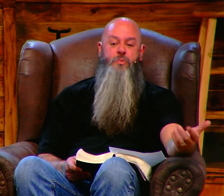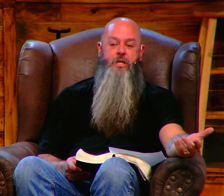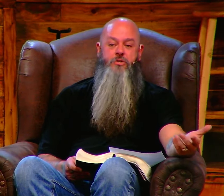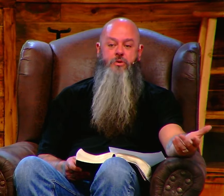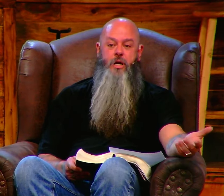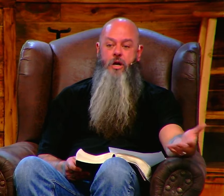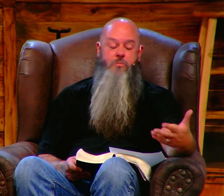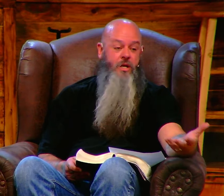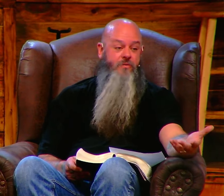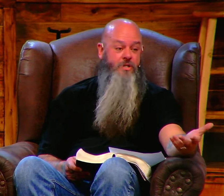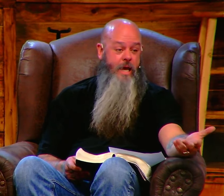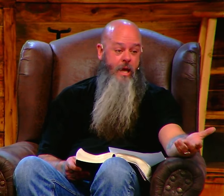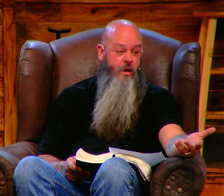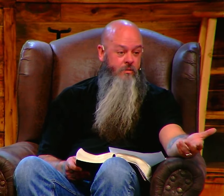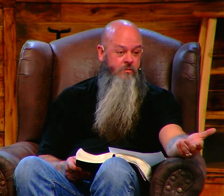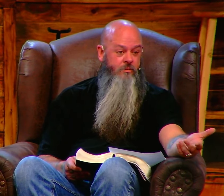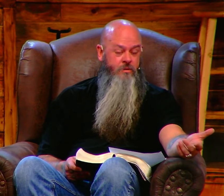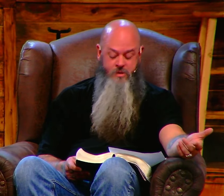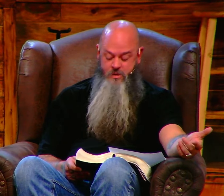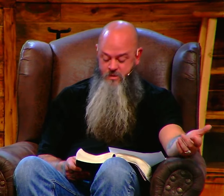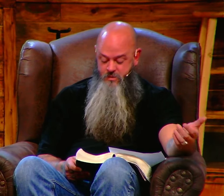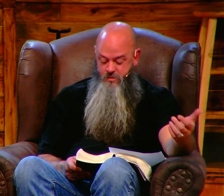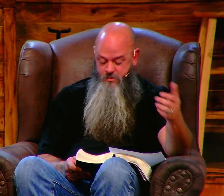going to speak into an area many of us can't.